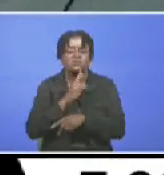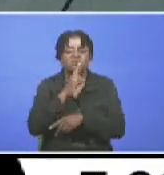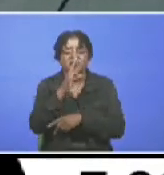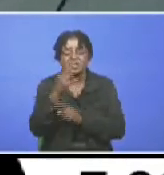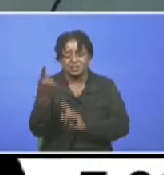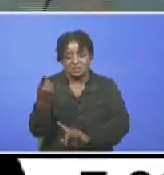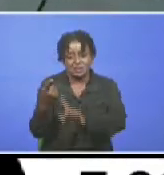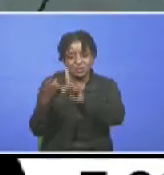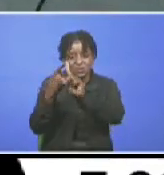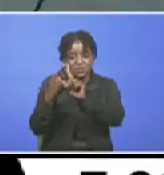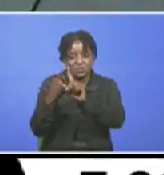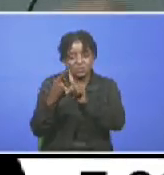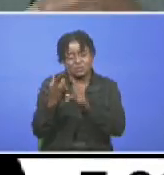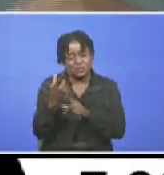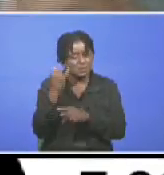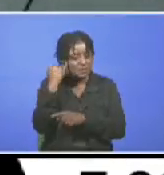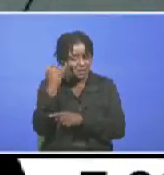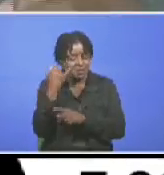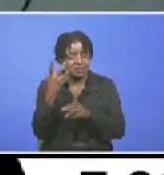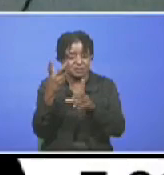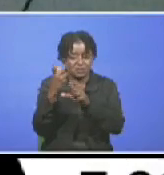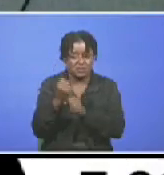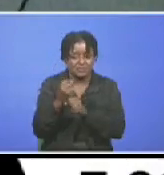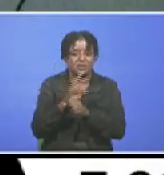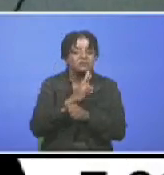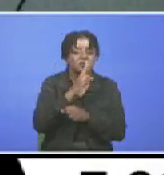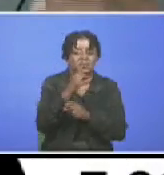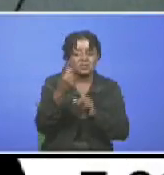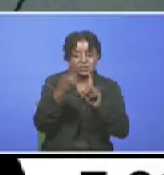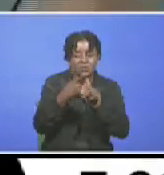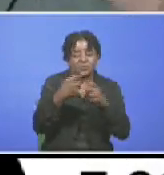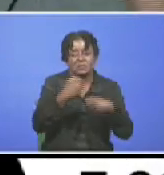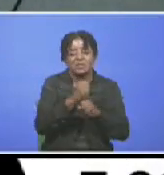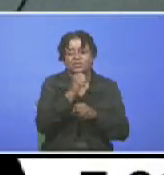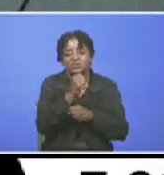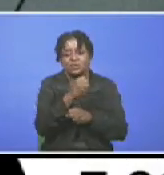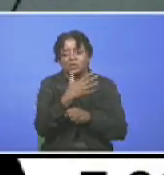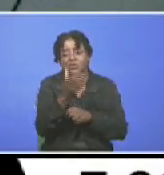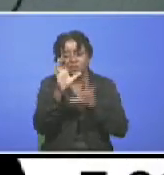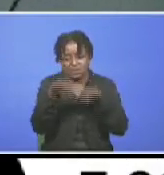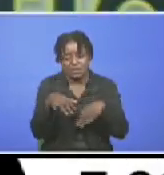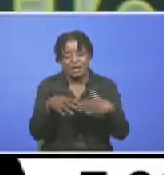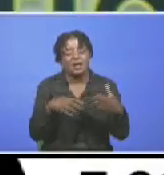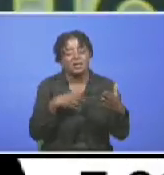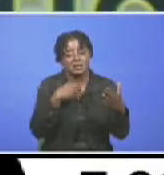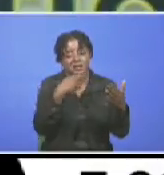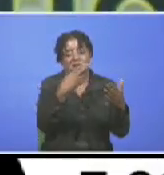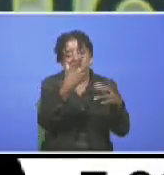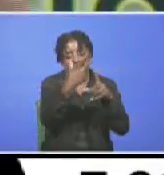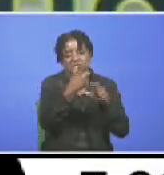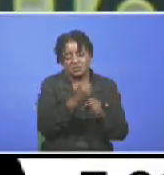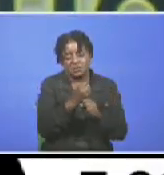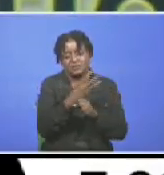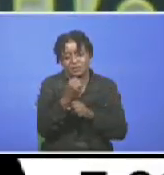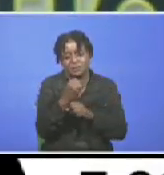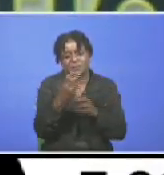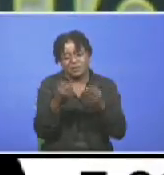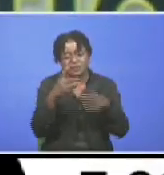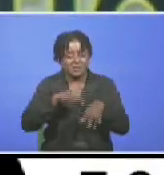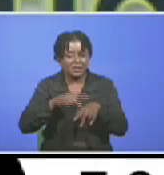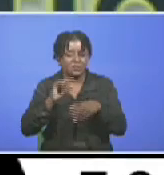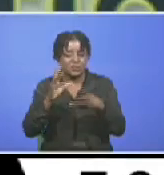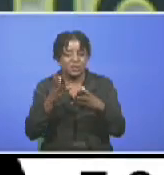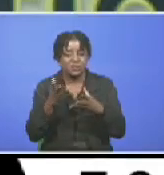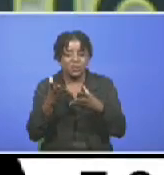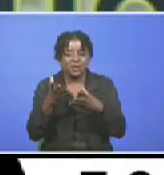I think the trick to achieving realistic goals is to make sure that they're reachable. A lot of times we want to do big goals or medium